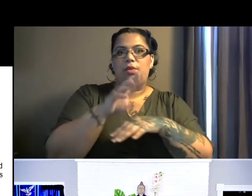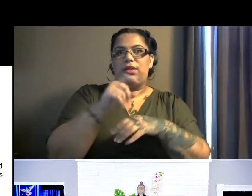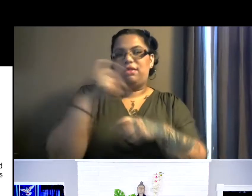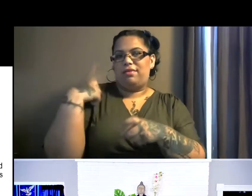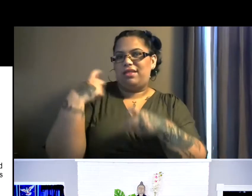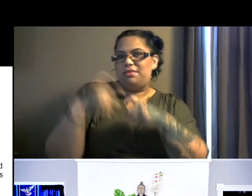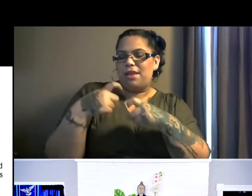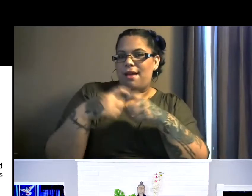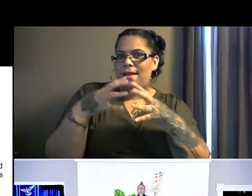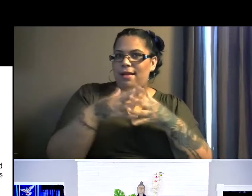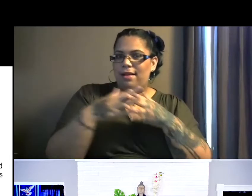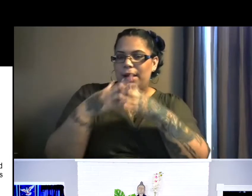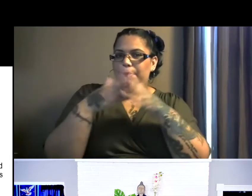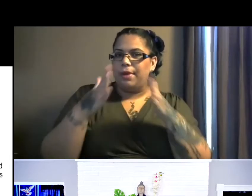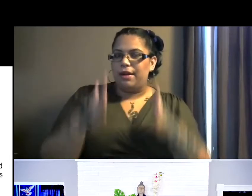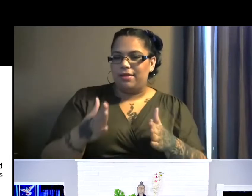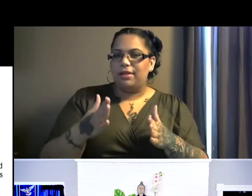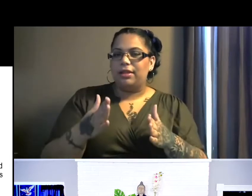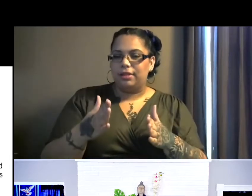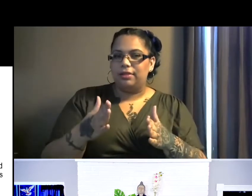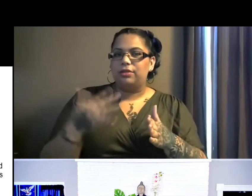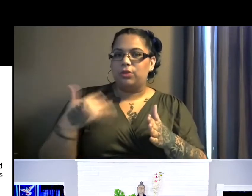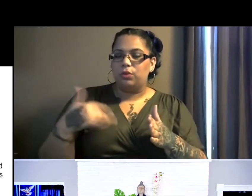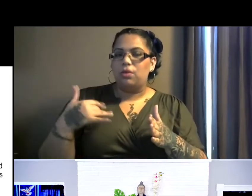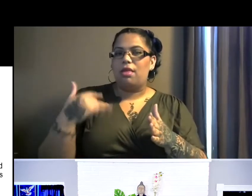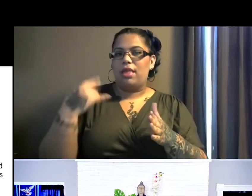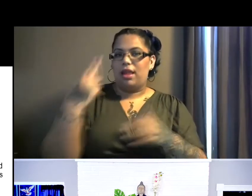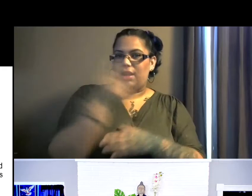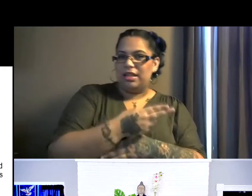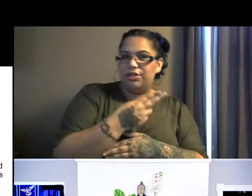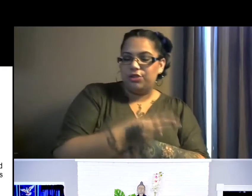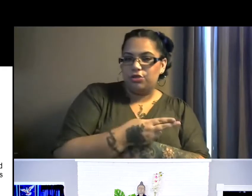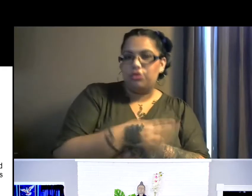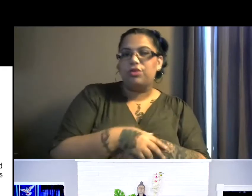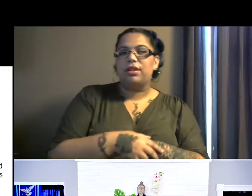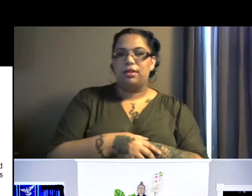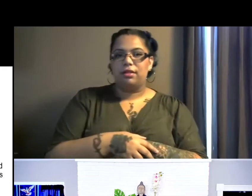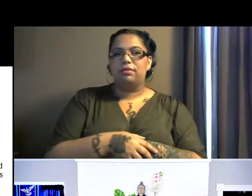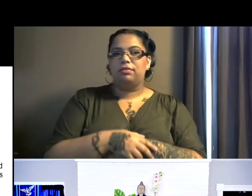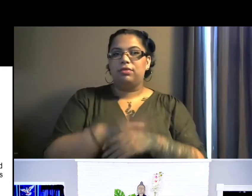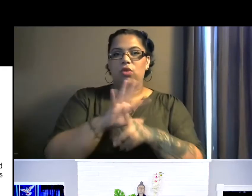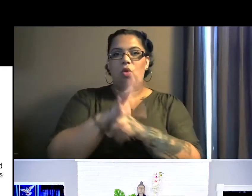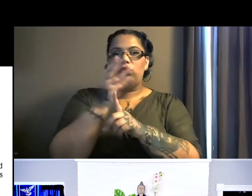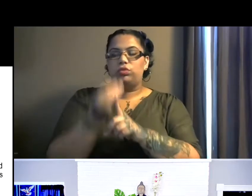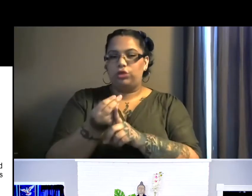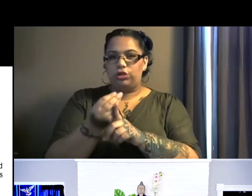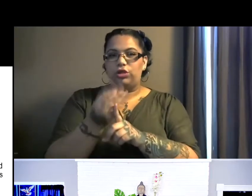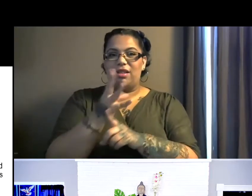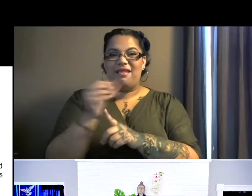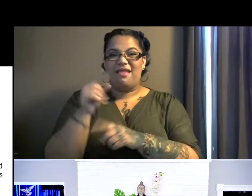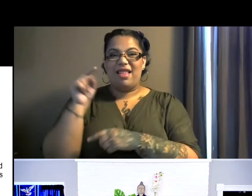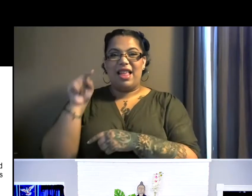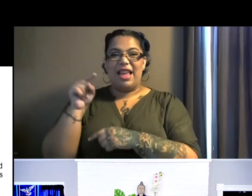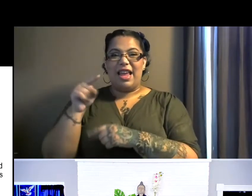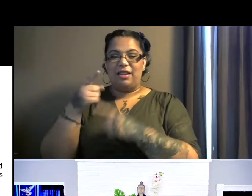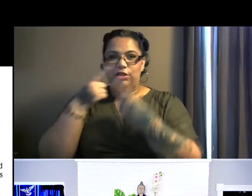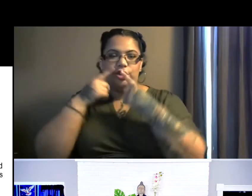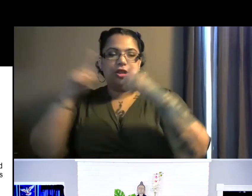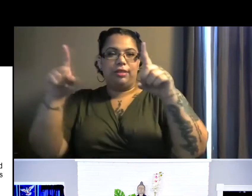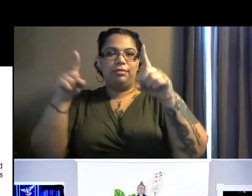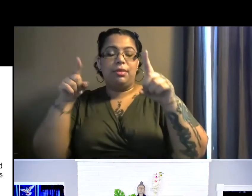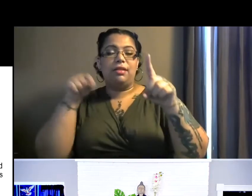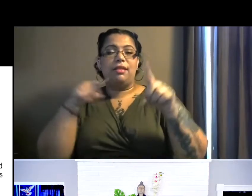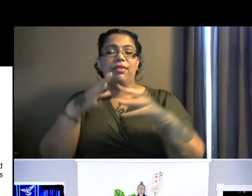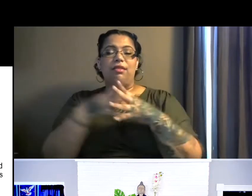Hispanic Americans to the history, culture, and achievements of the